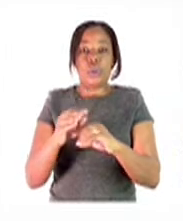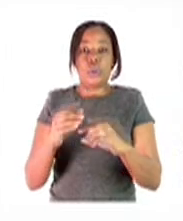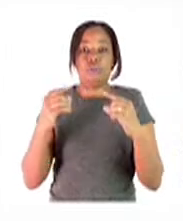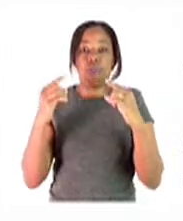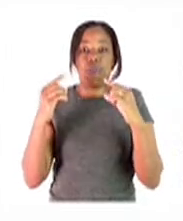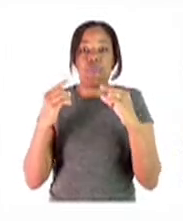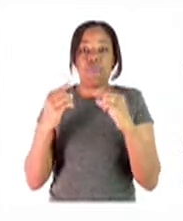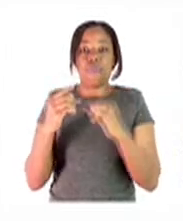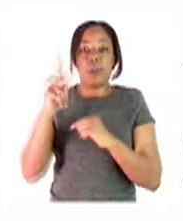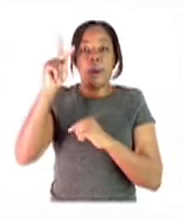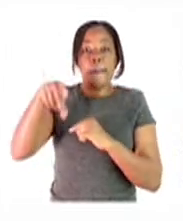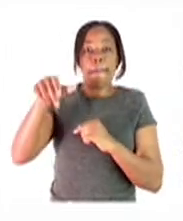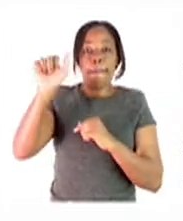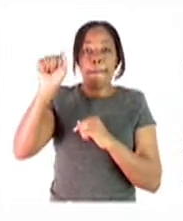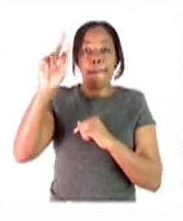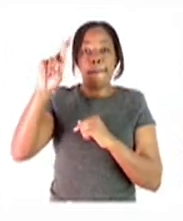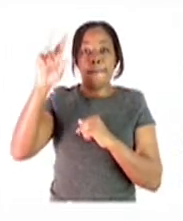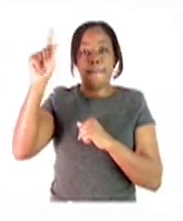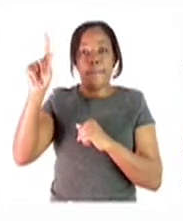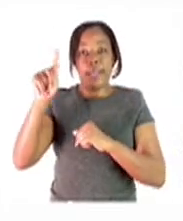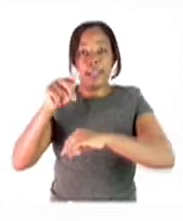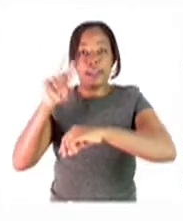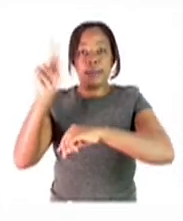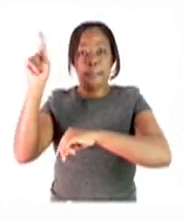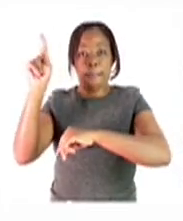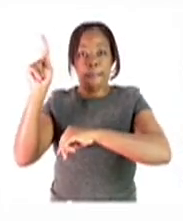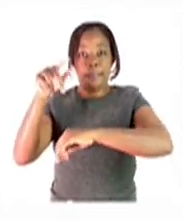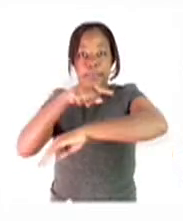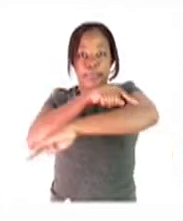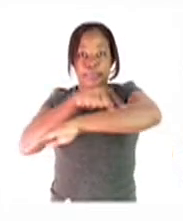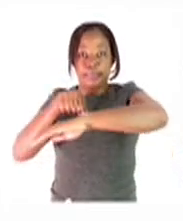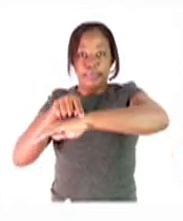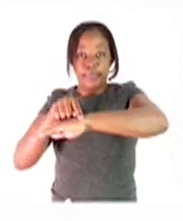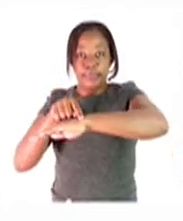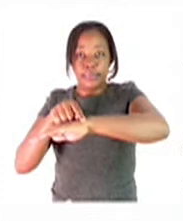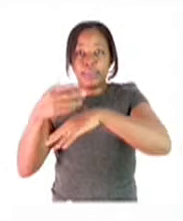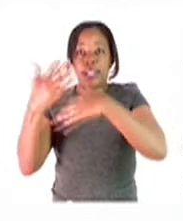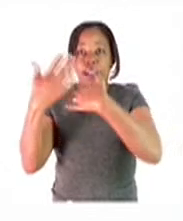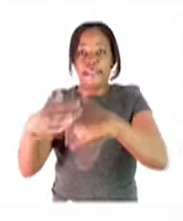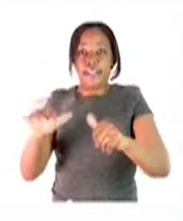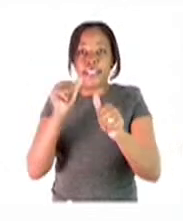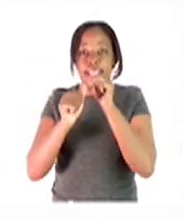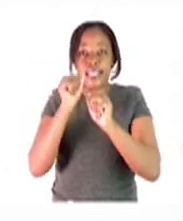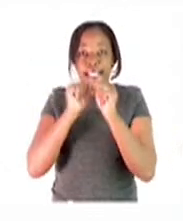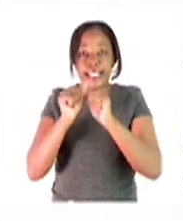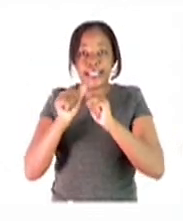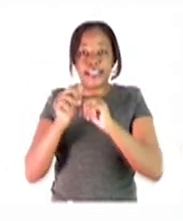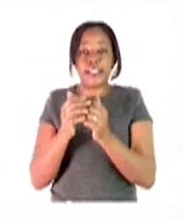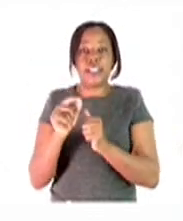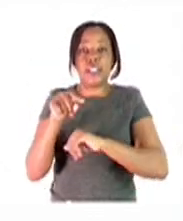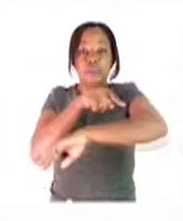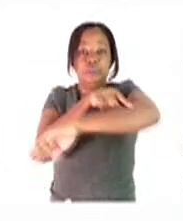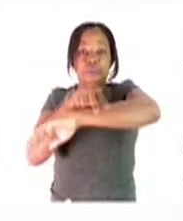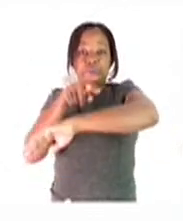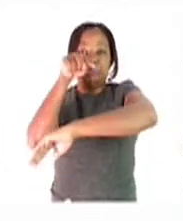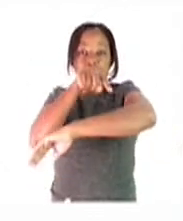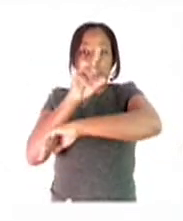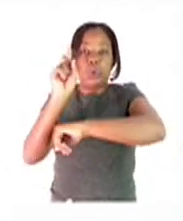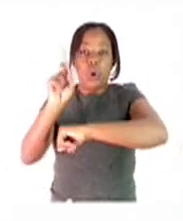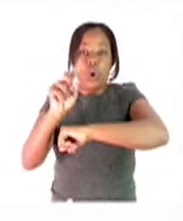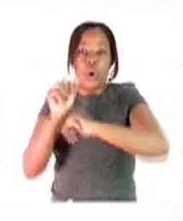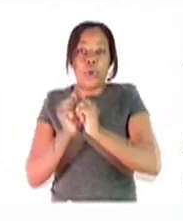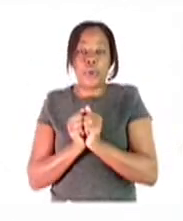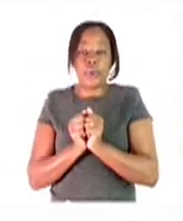eating. Which conjunction do you think will best fit the statements? All right. Okay, grade 3 and grade